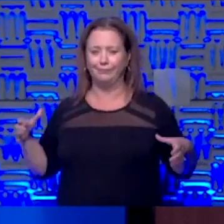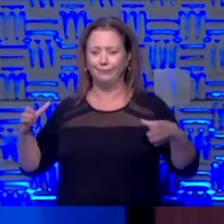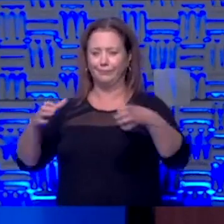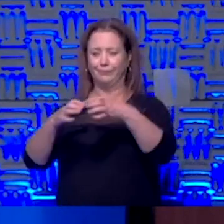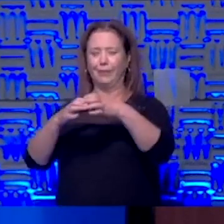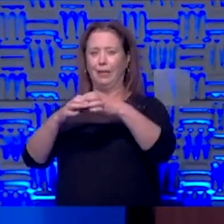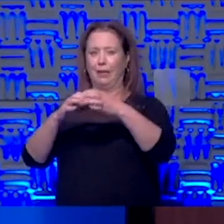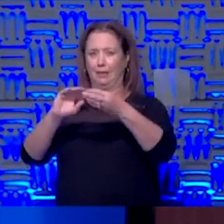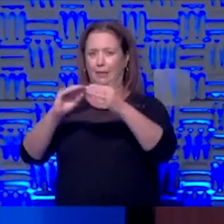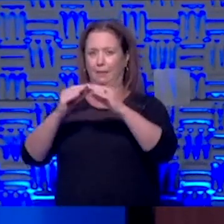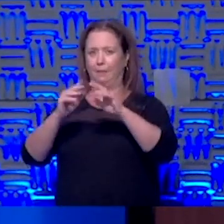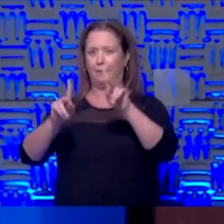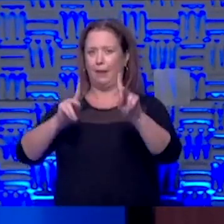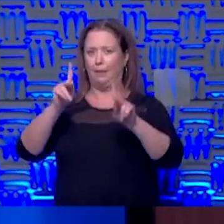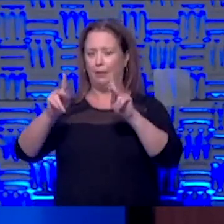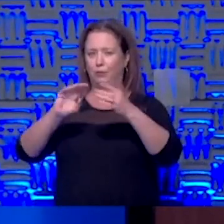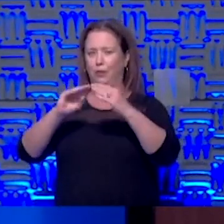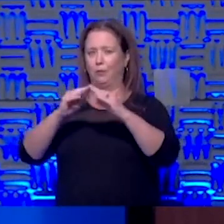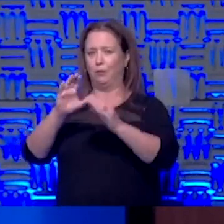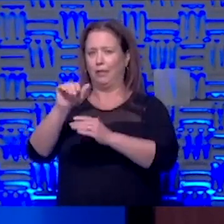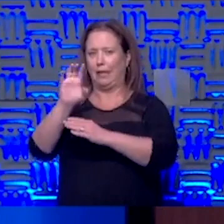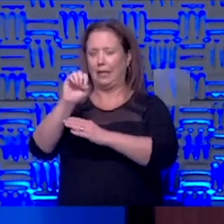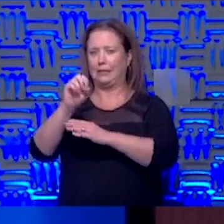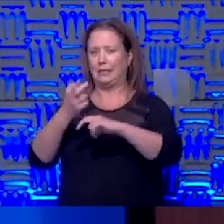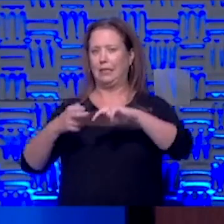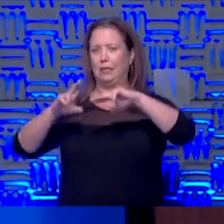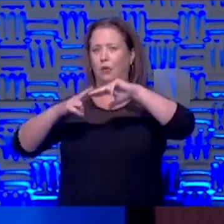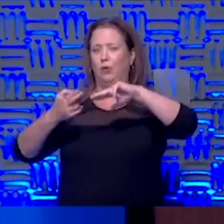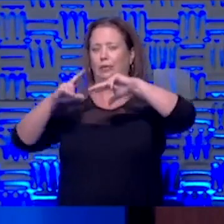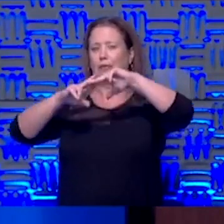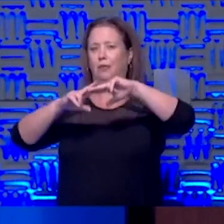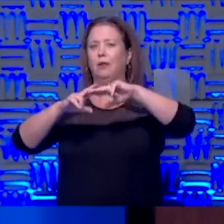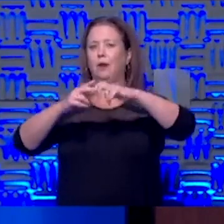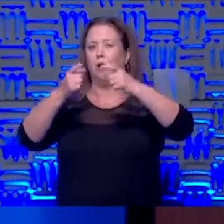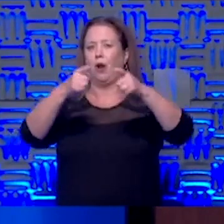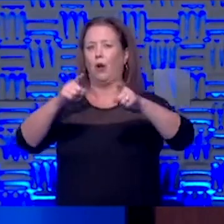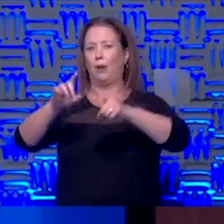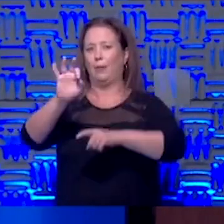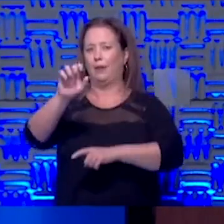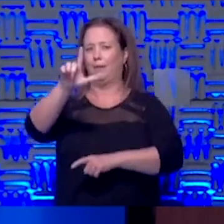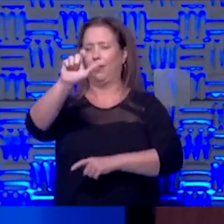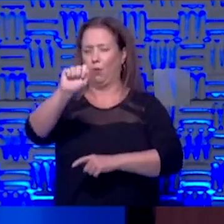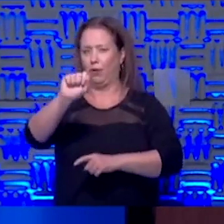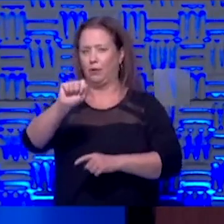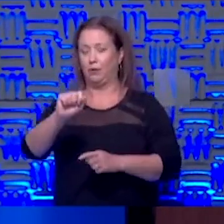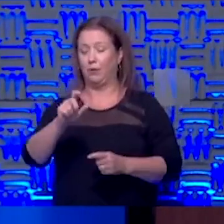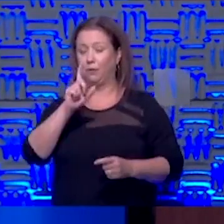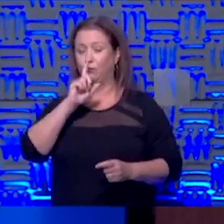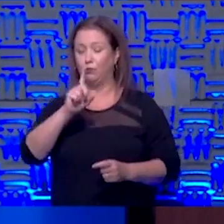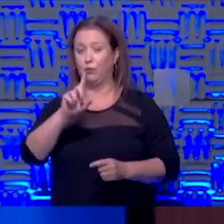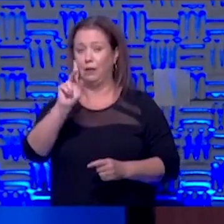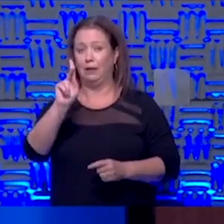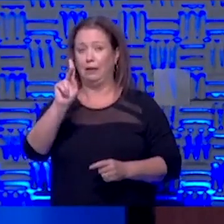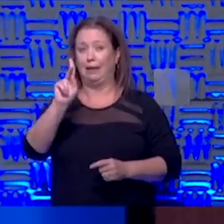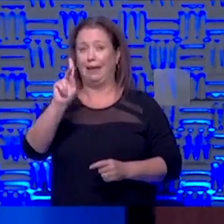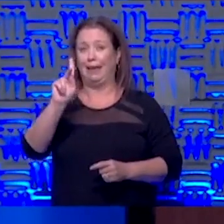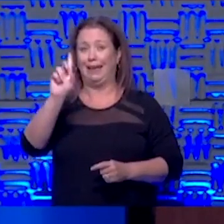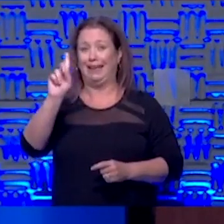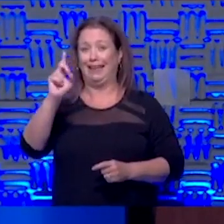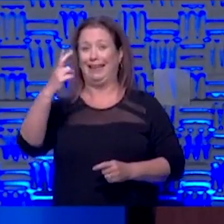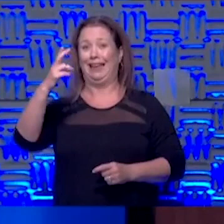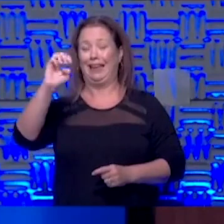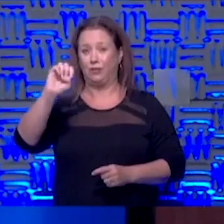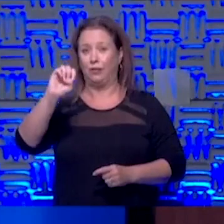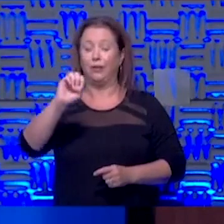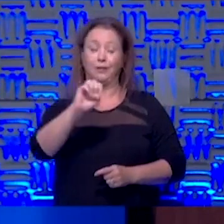per population number of cases and rapid increases are occurring in Florida. So that's clearly true. The KDHE, unfortunately, it's